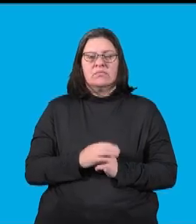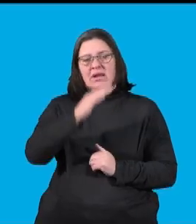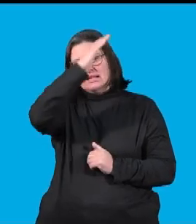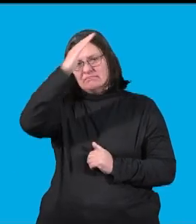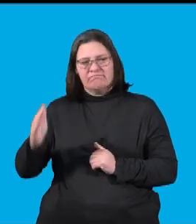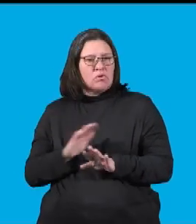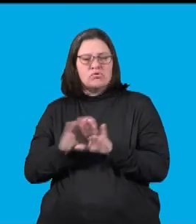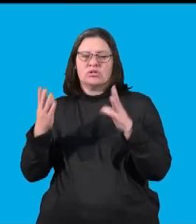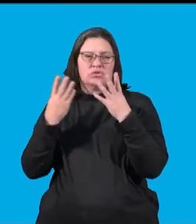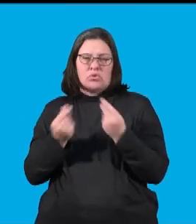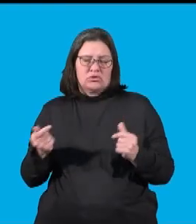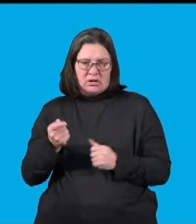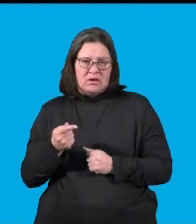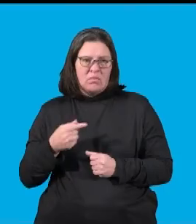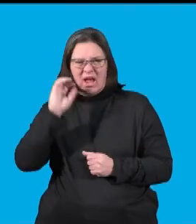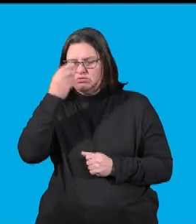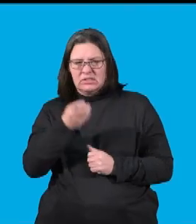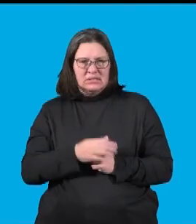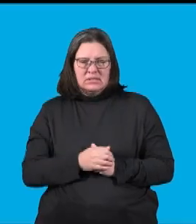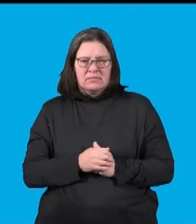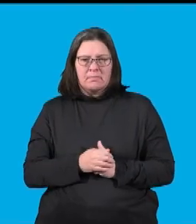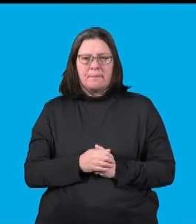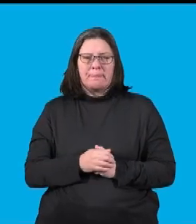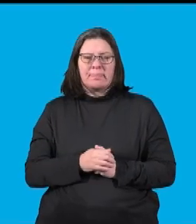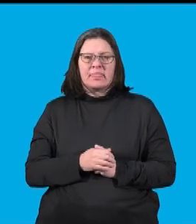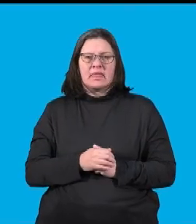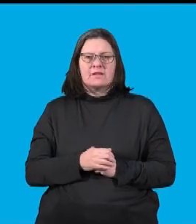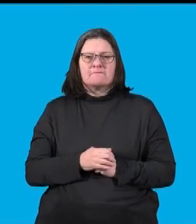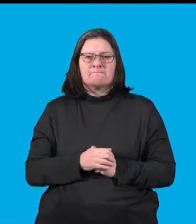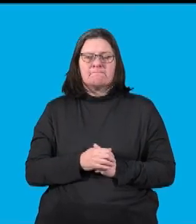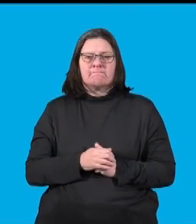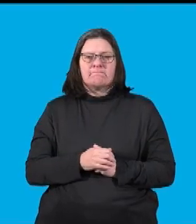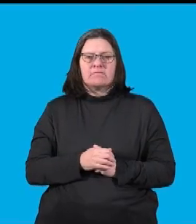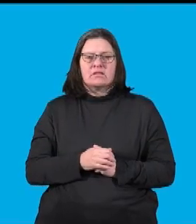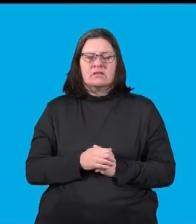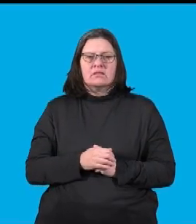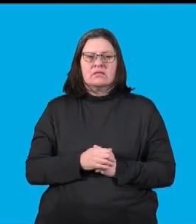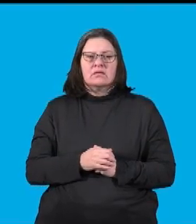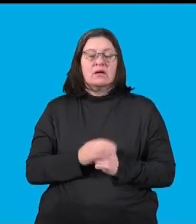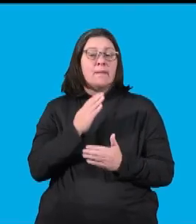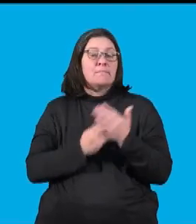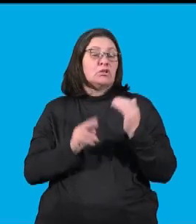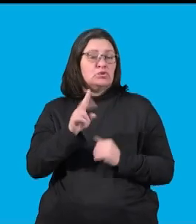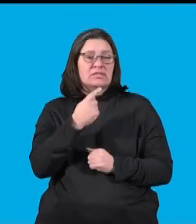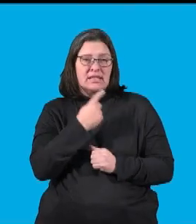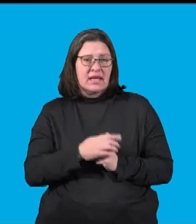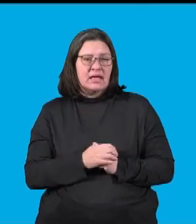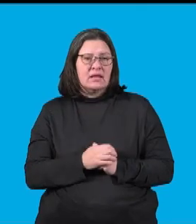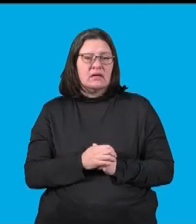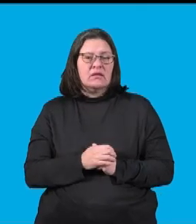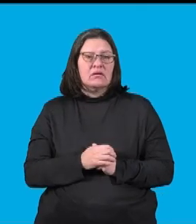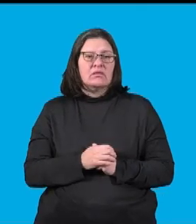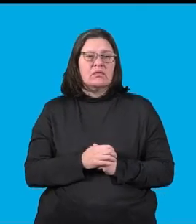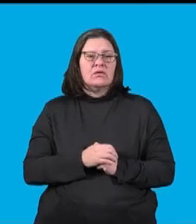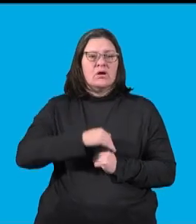decreasing. So that's not a solution that we are interested in. Okay. Part 2 of this